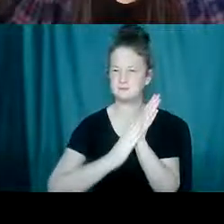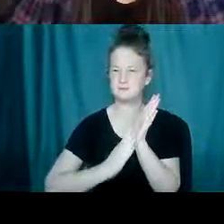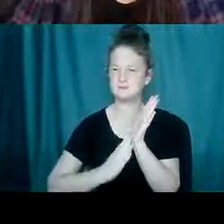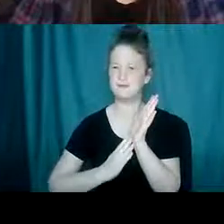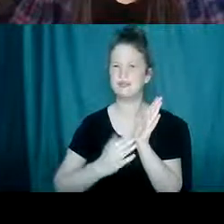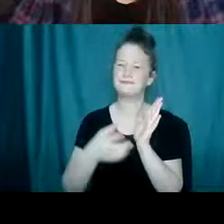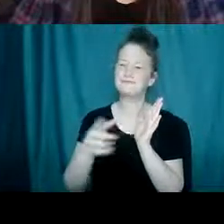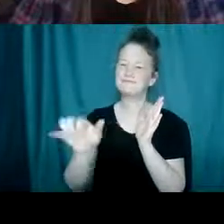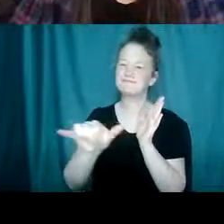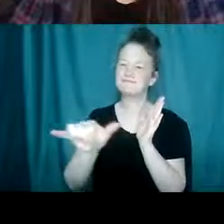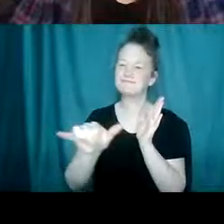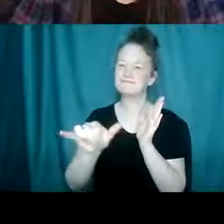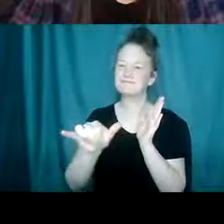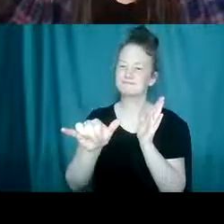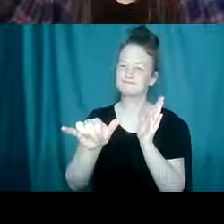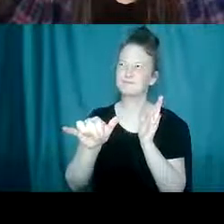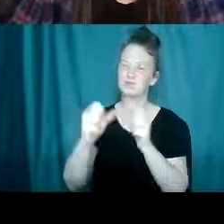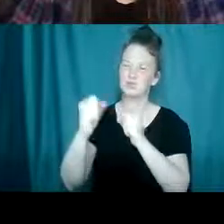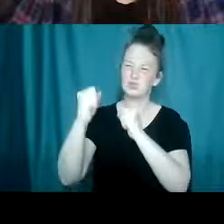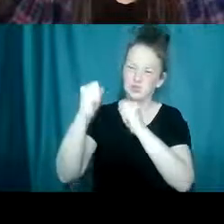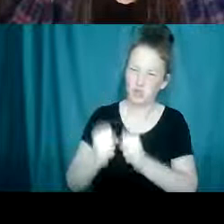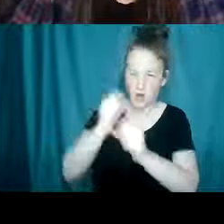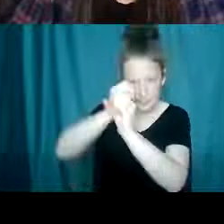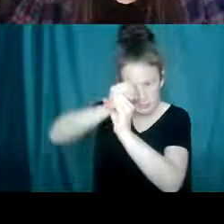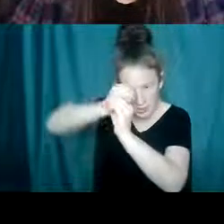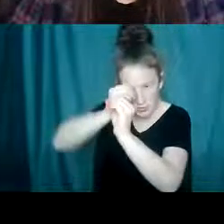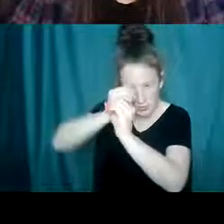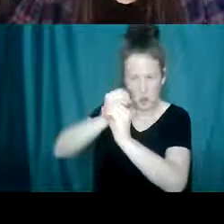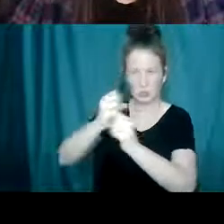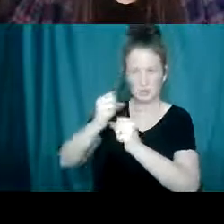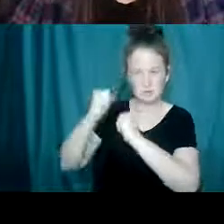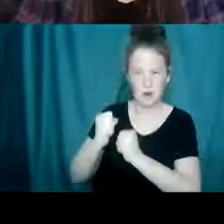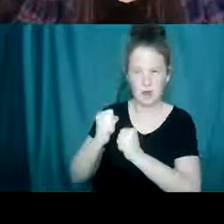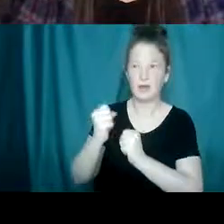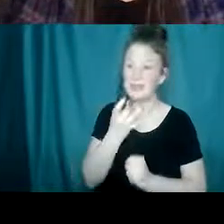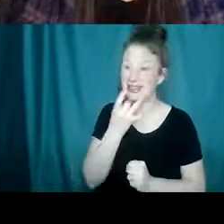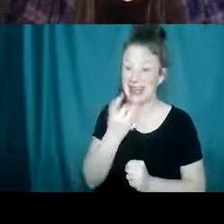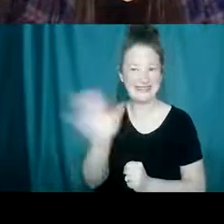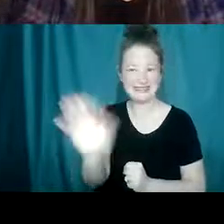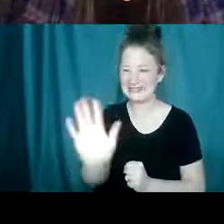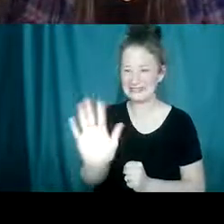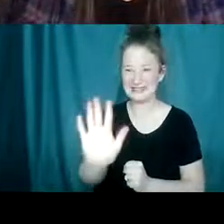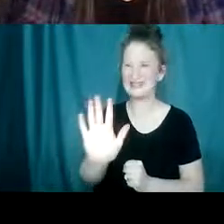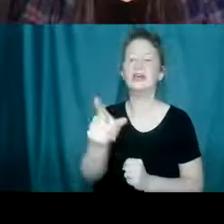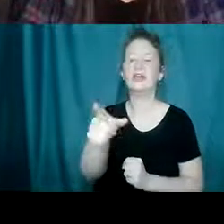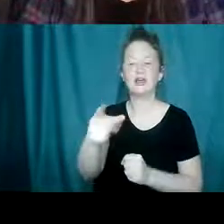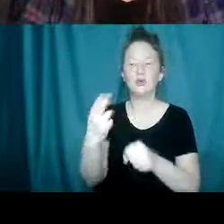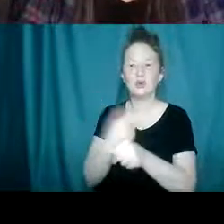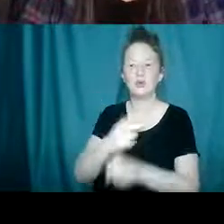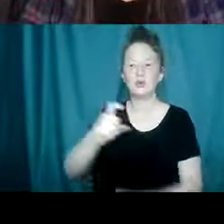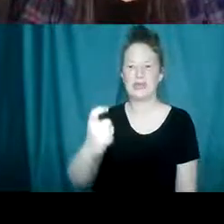kind of like a very, very strong microscope, but instead of seeing light, you're using